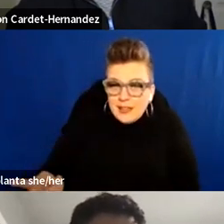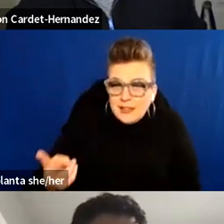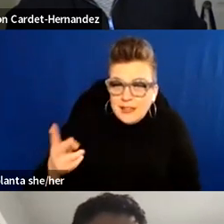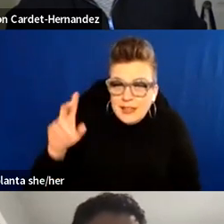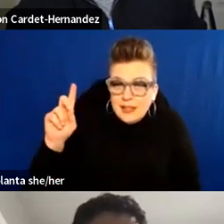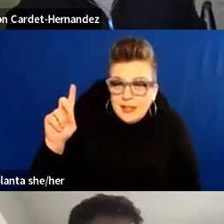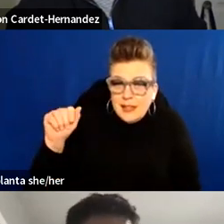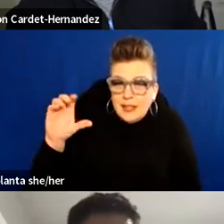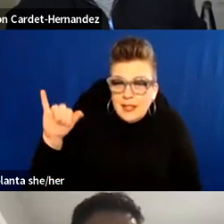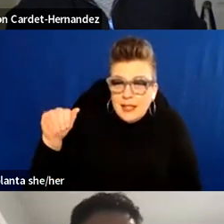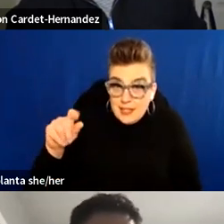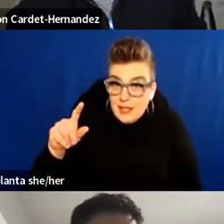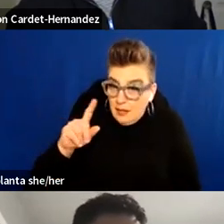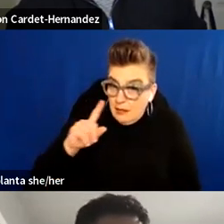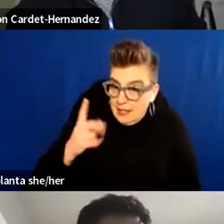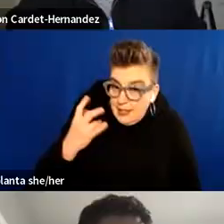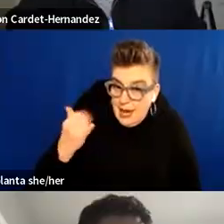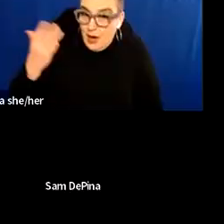now on the panel